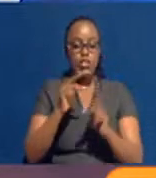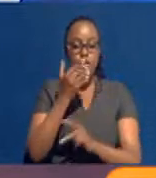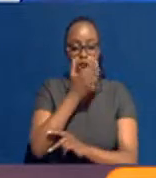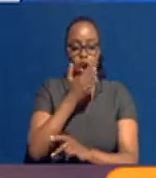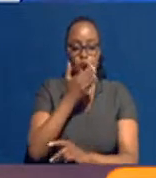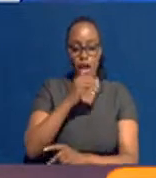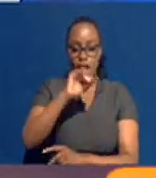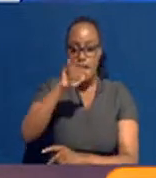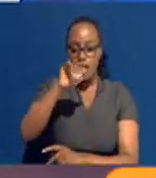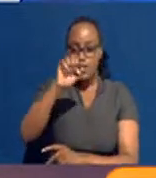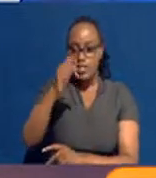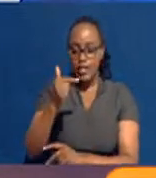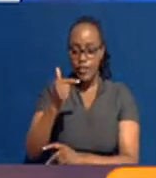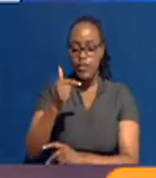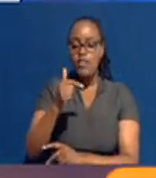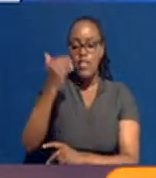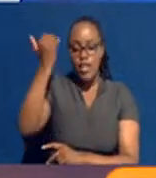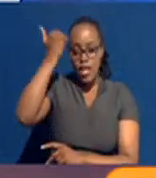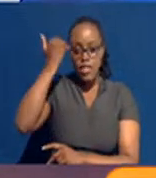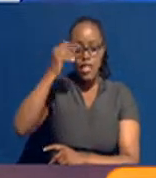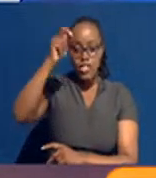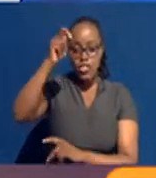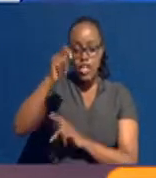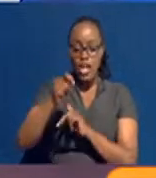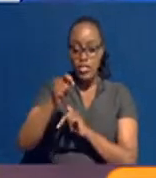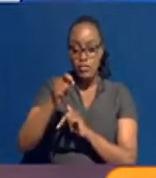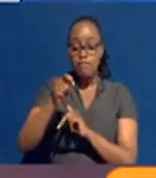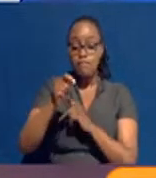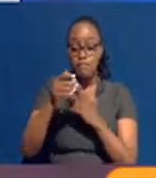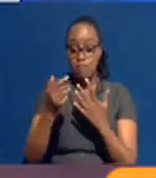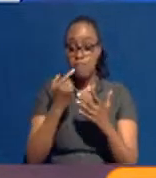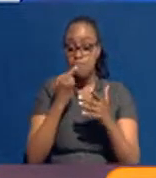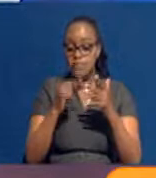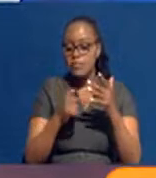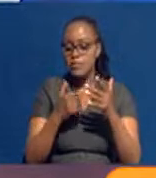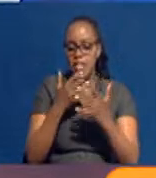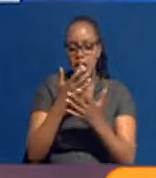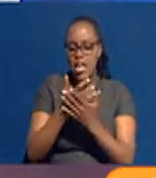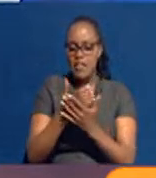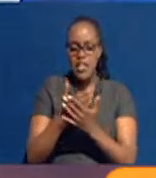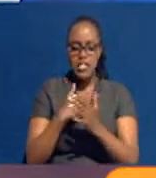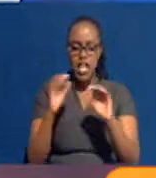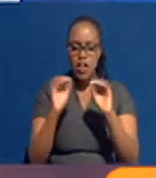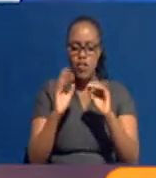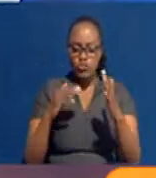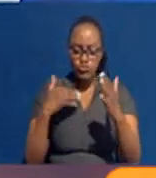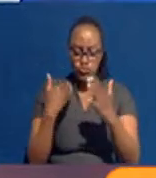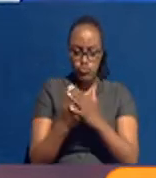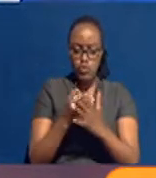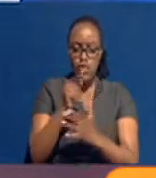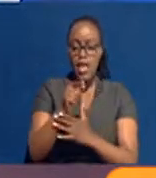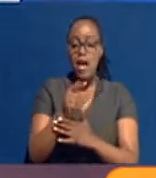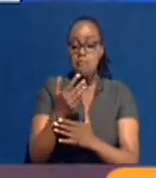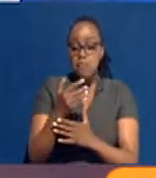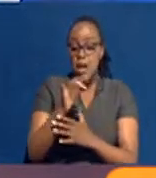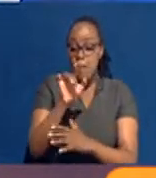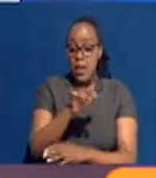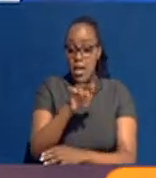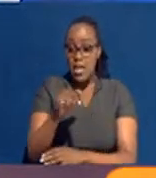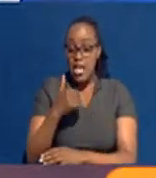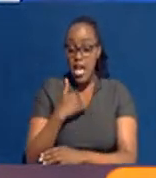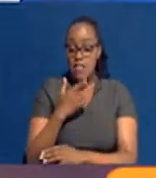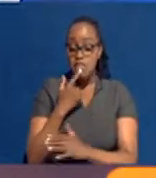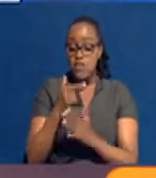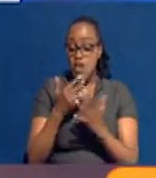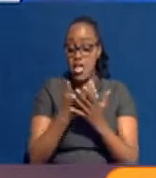jetty. Chief Magistrate Victor Wakumile cited lack of evidence to prove the charges, saying the persons before